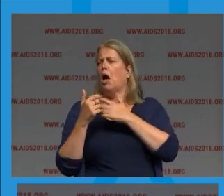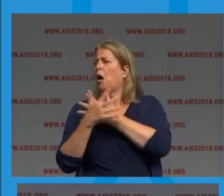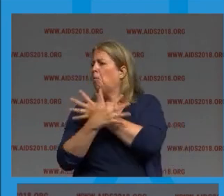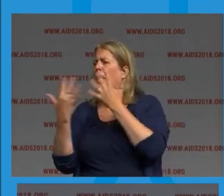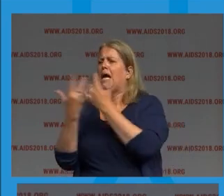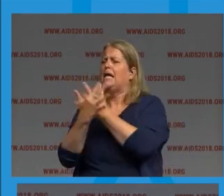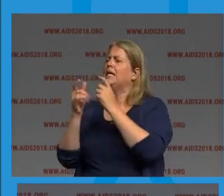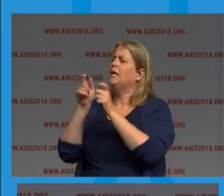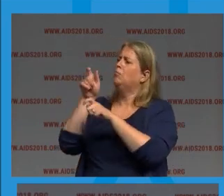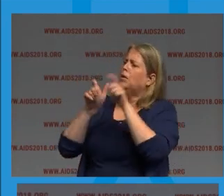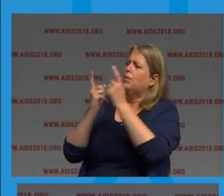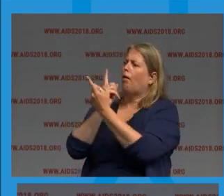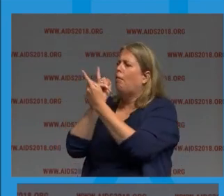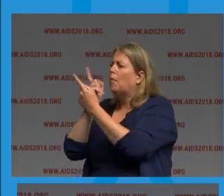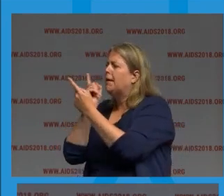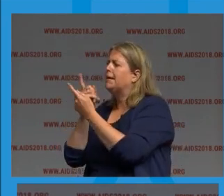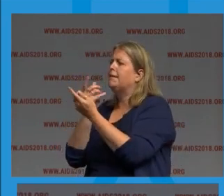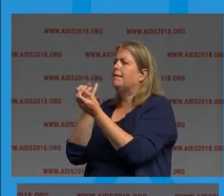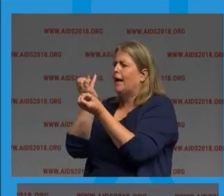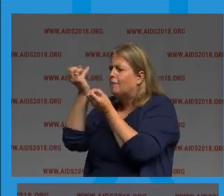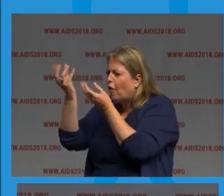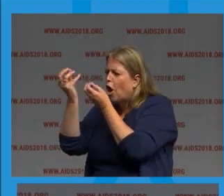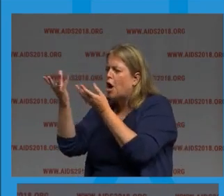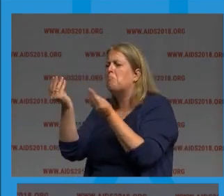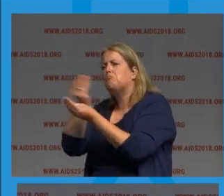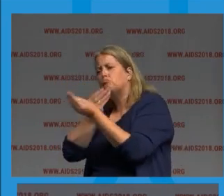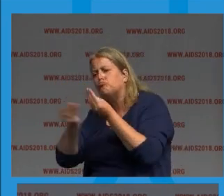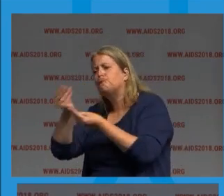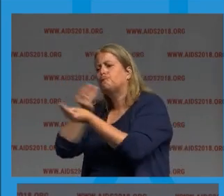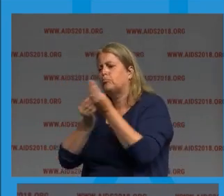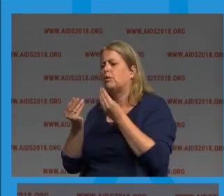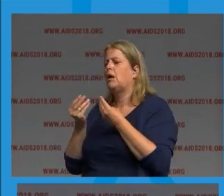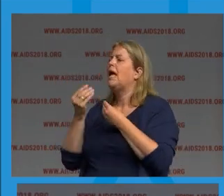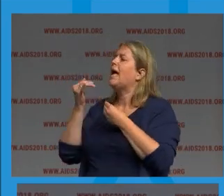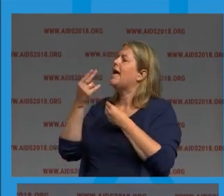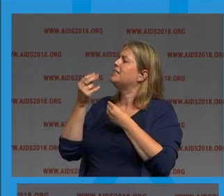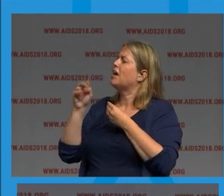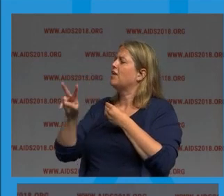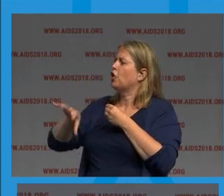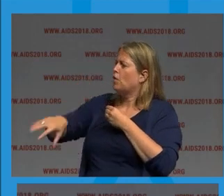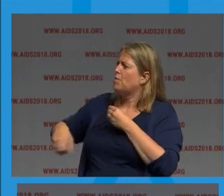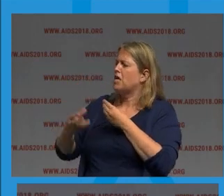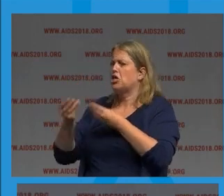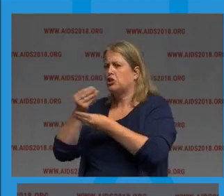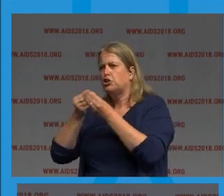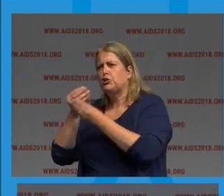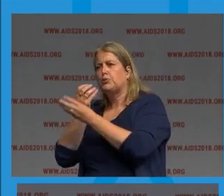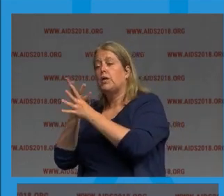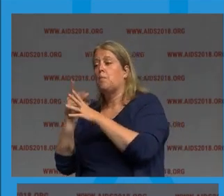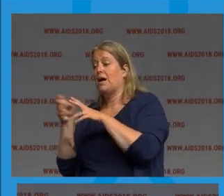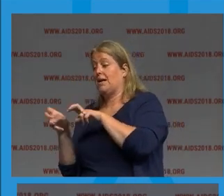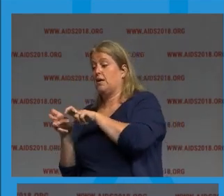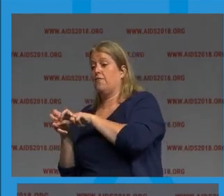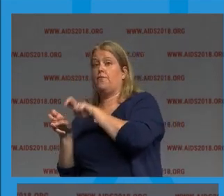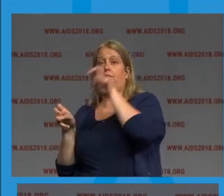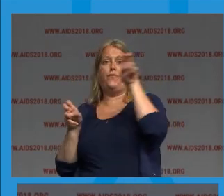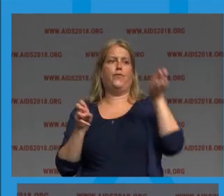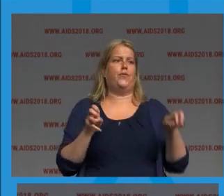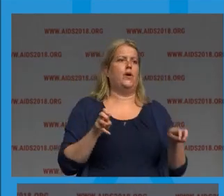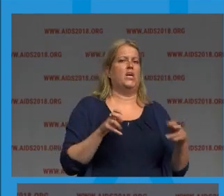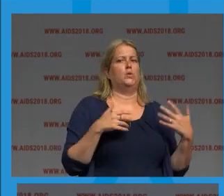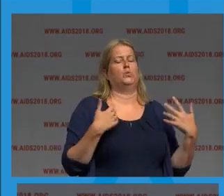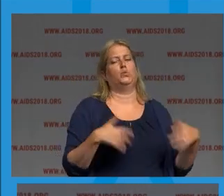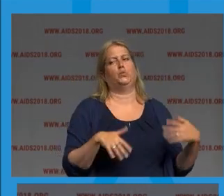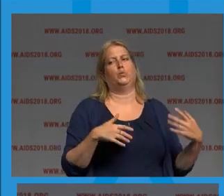people about the importance of HIV criminalization and what we must do about that. But many people